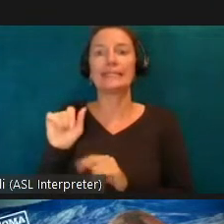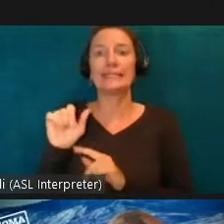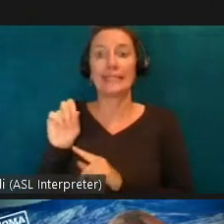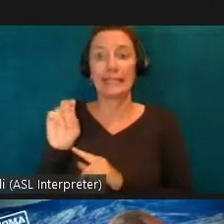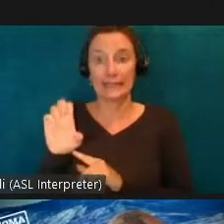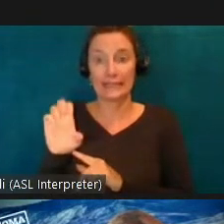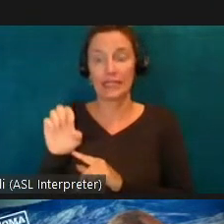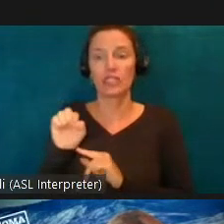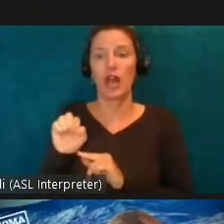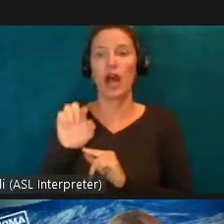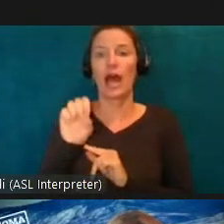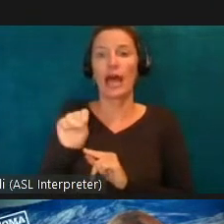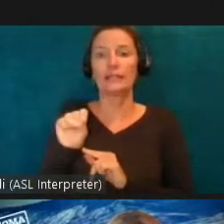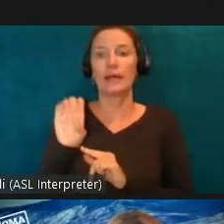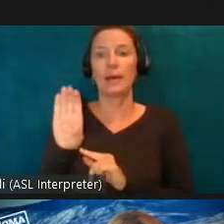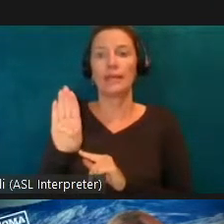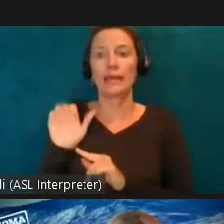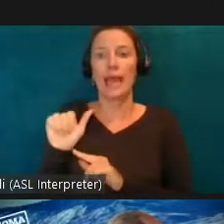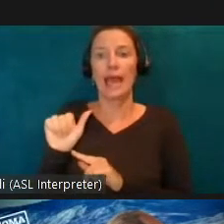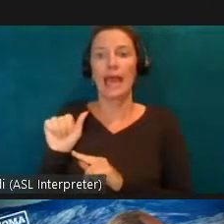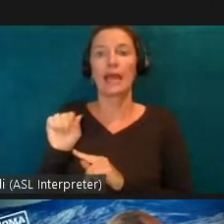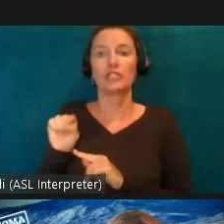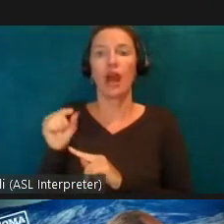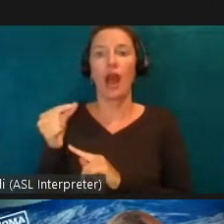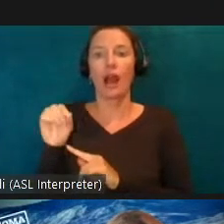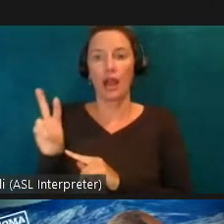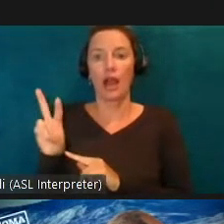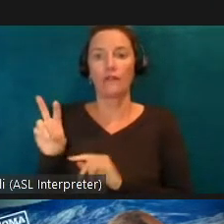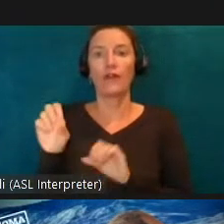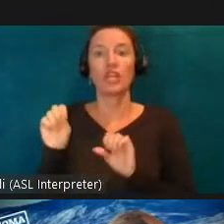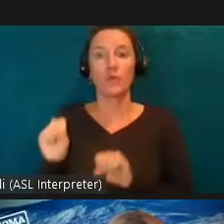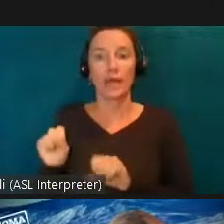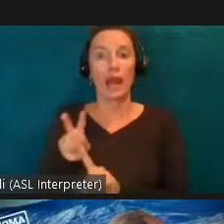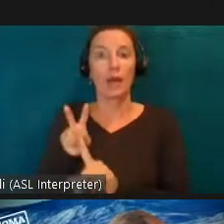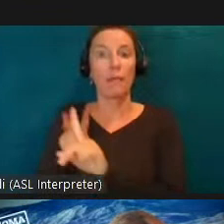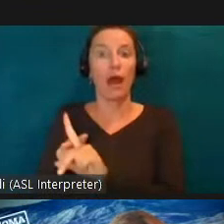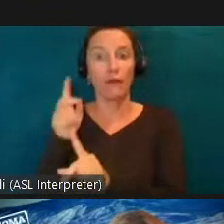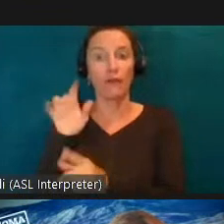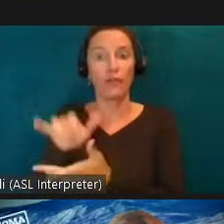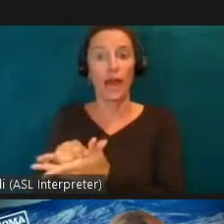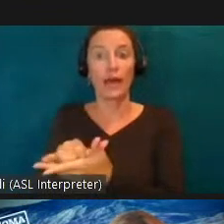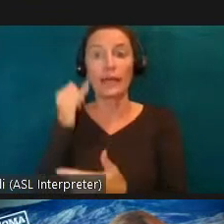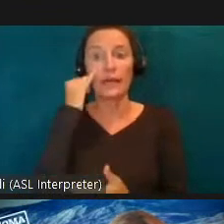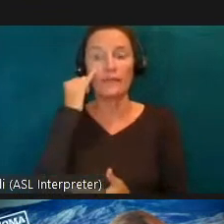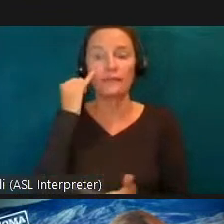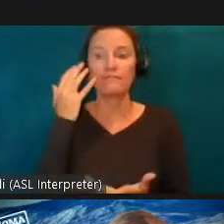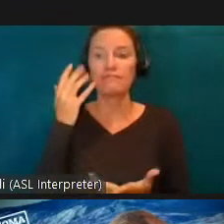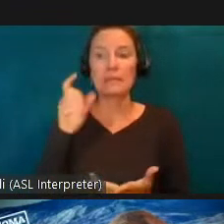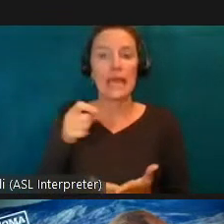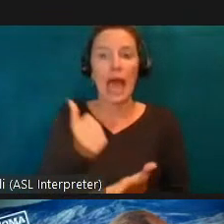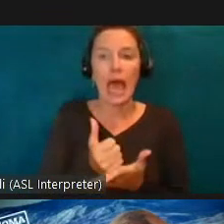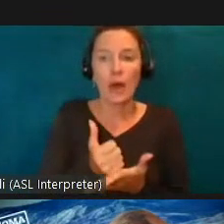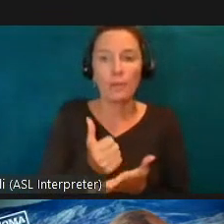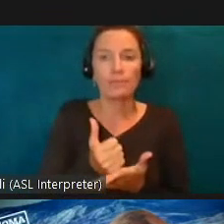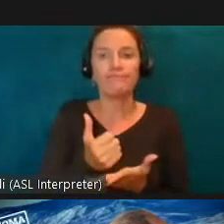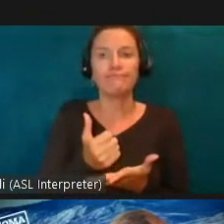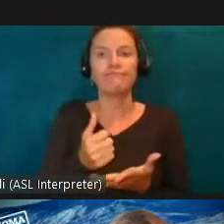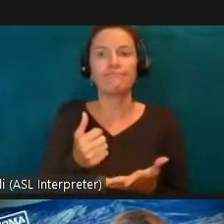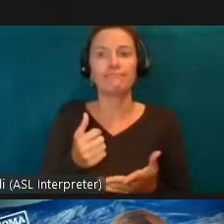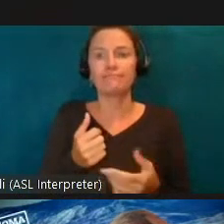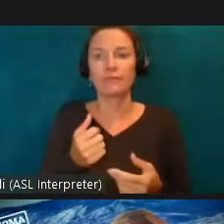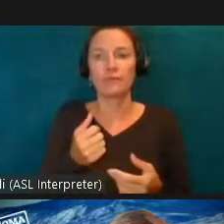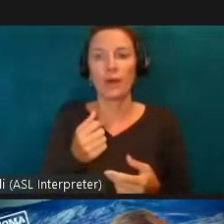disasterloanassistance.sba.gov, and they can apply for that. And if anybody needs any help with this or any